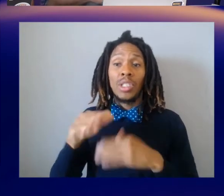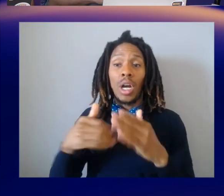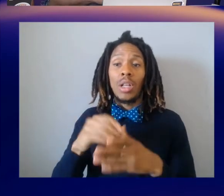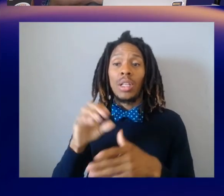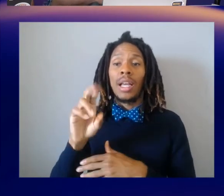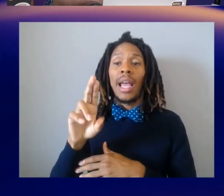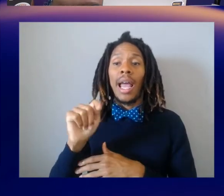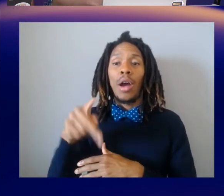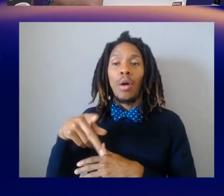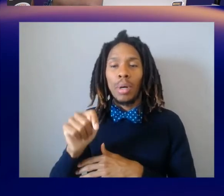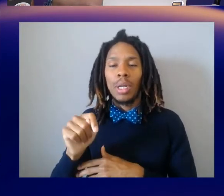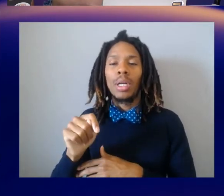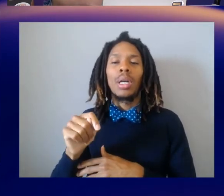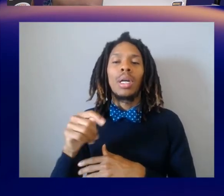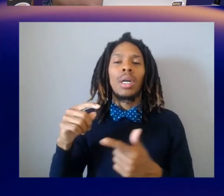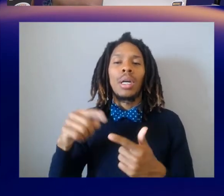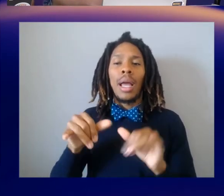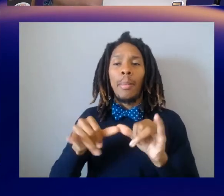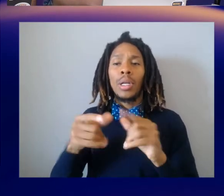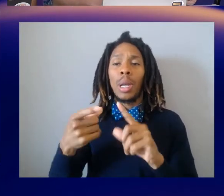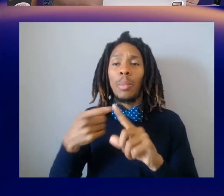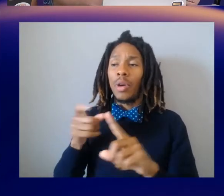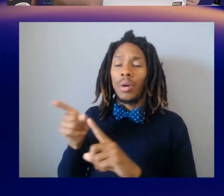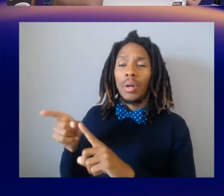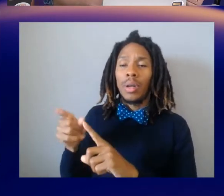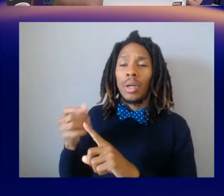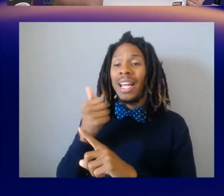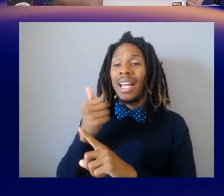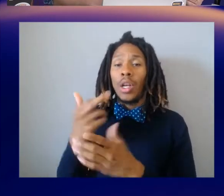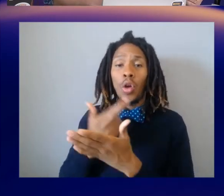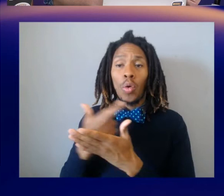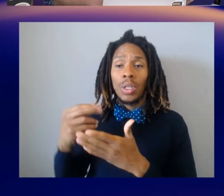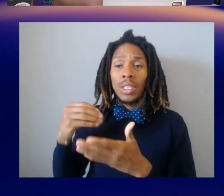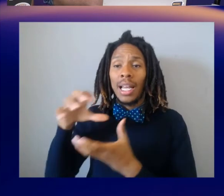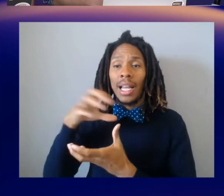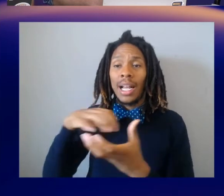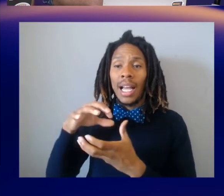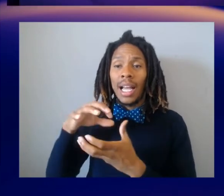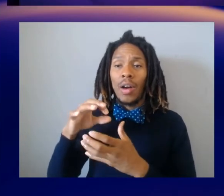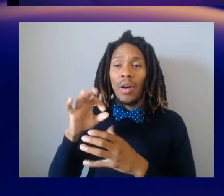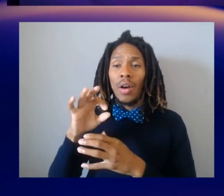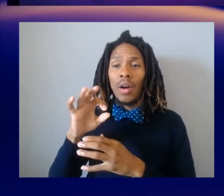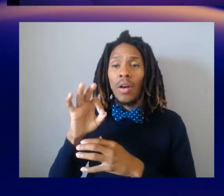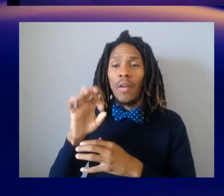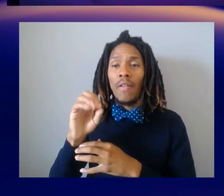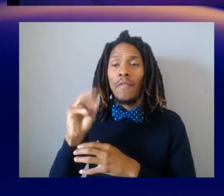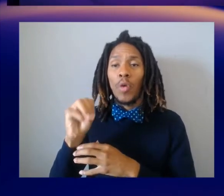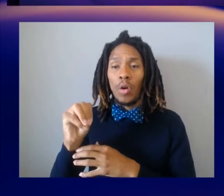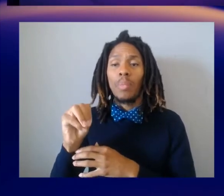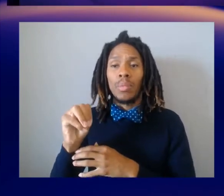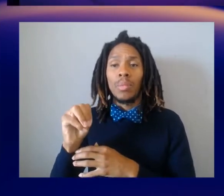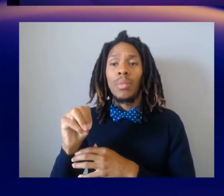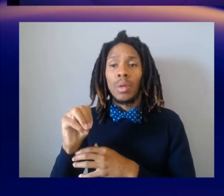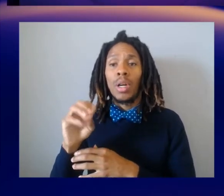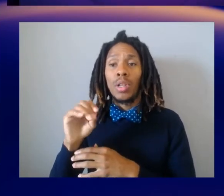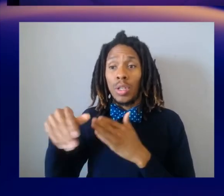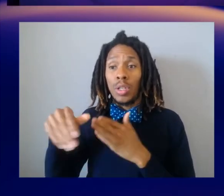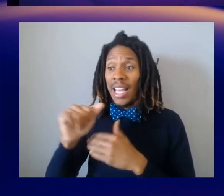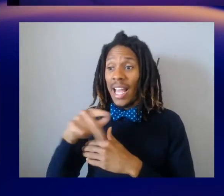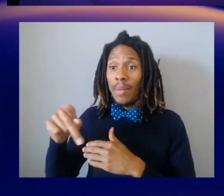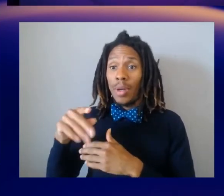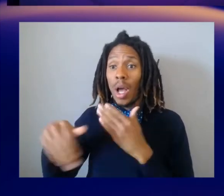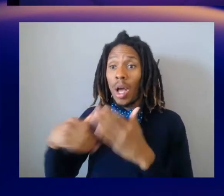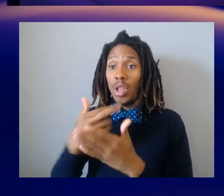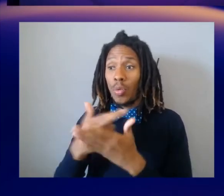look at metrics correlated from any resource in a CloudFormation stack. So that application, all of those resources were deployed from